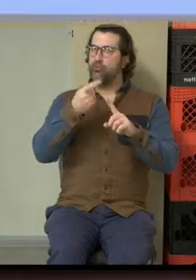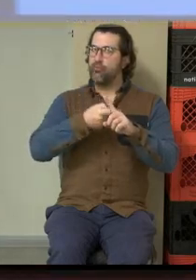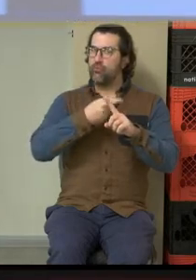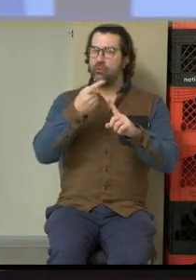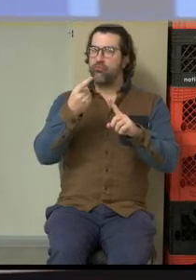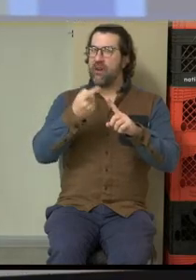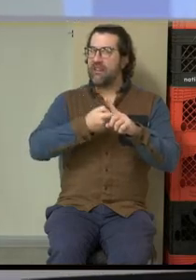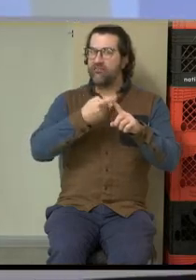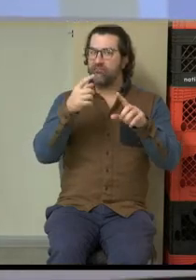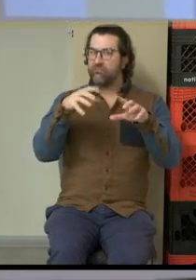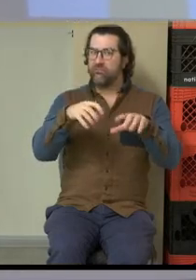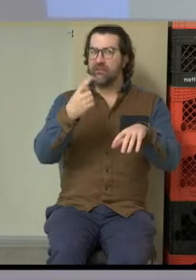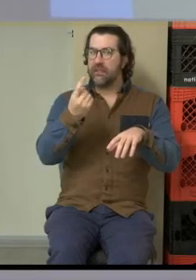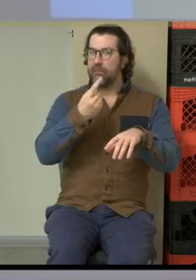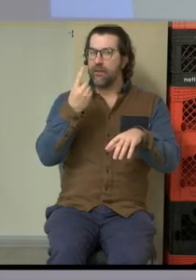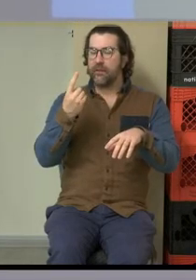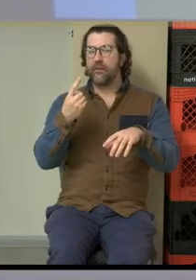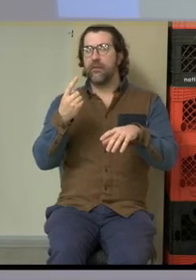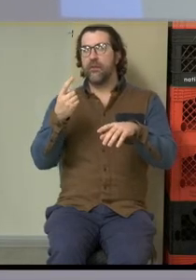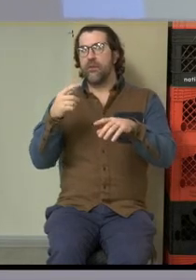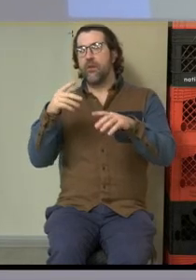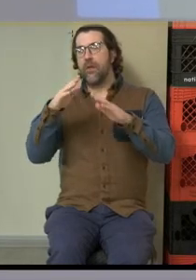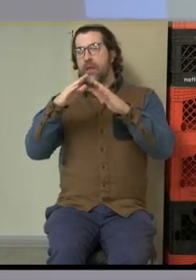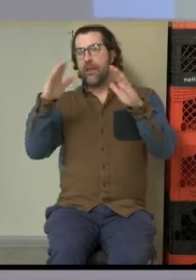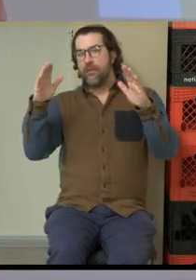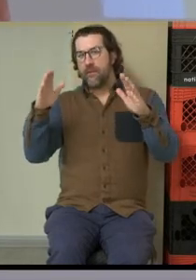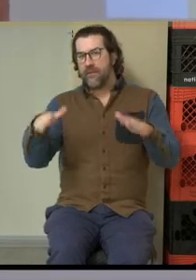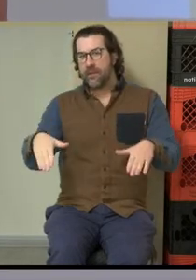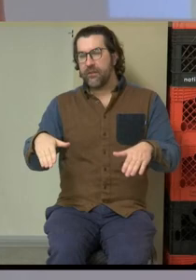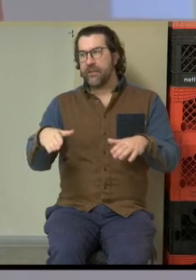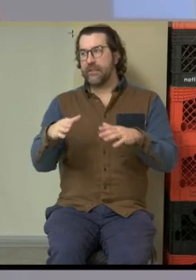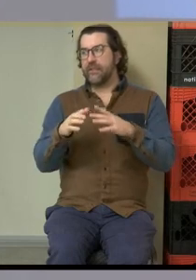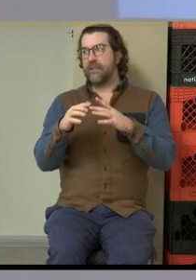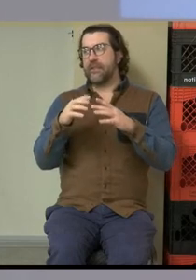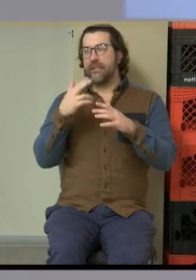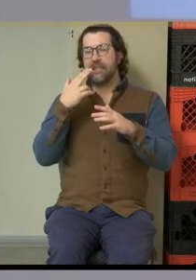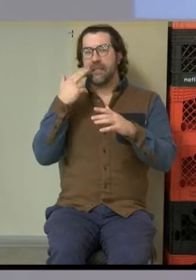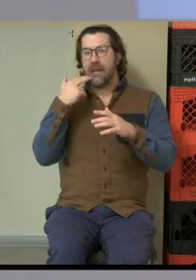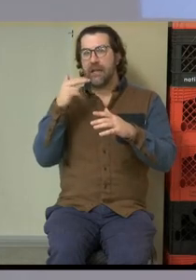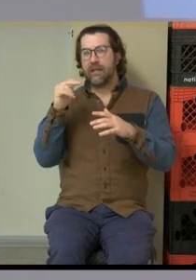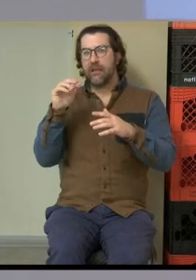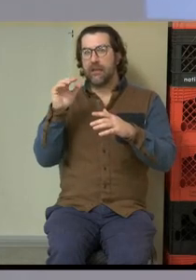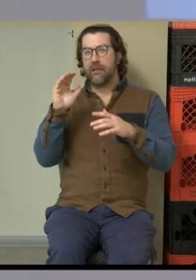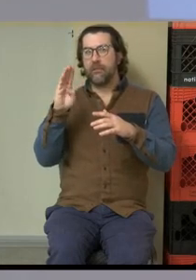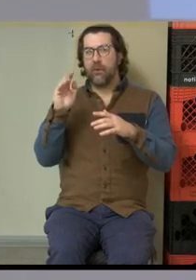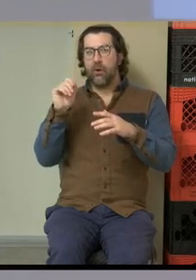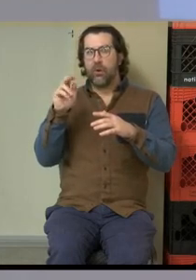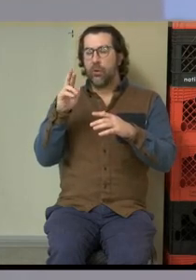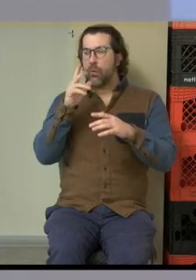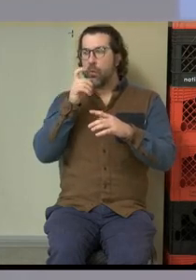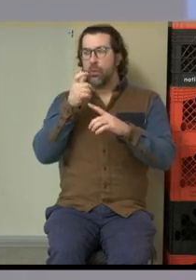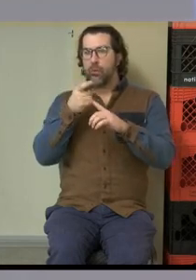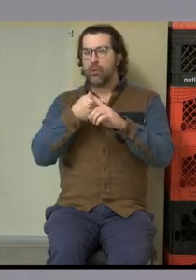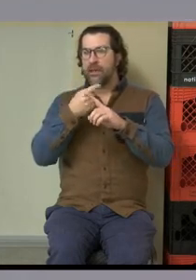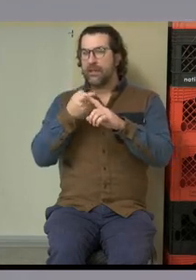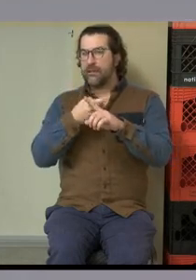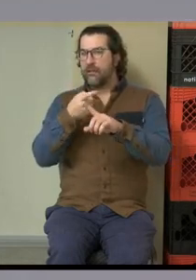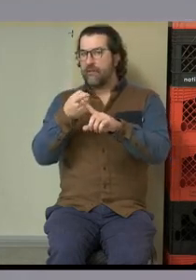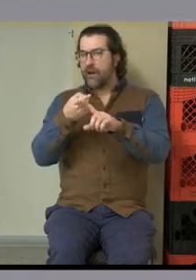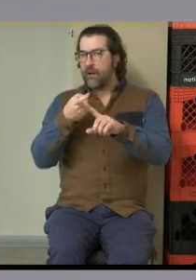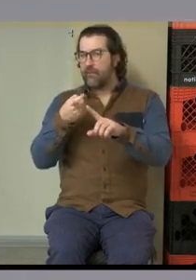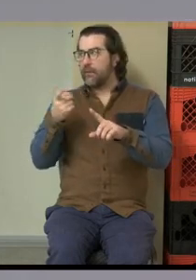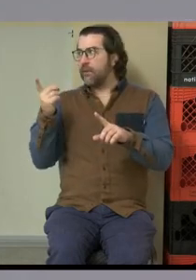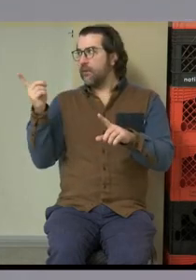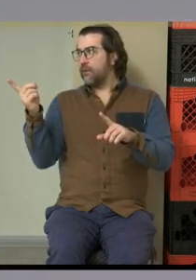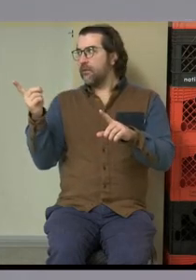the question in the room is who the pavilions and the concession stands would be rented from? That's